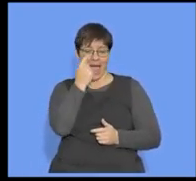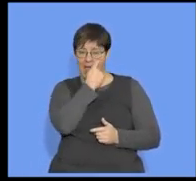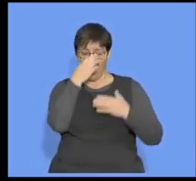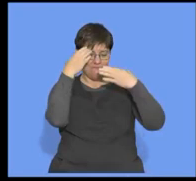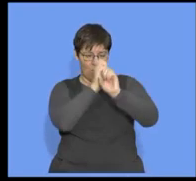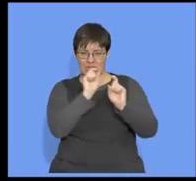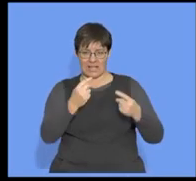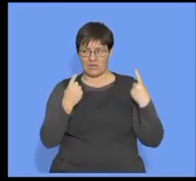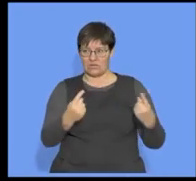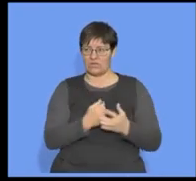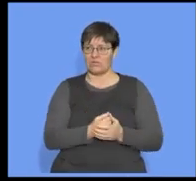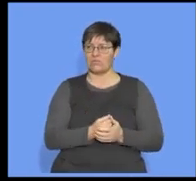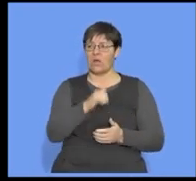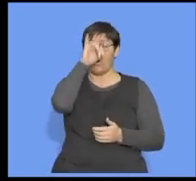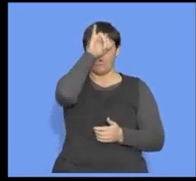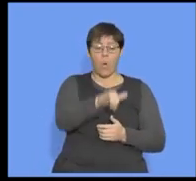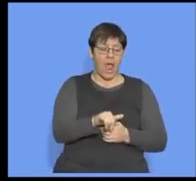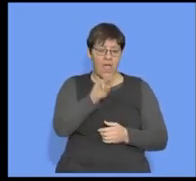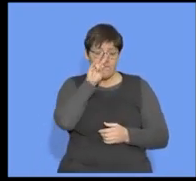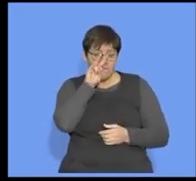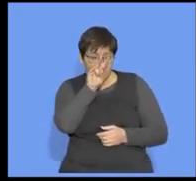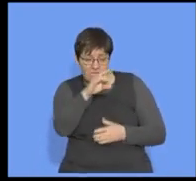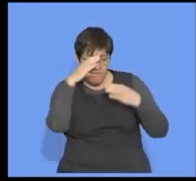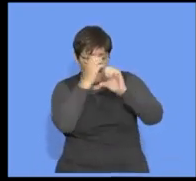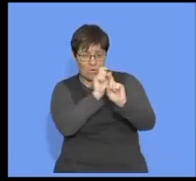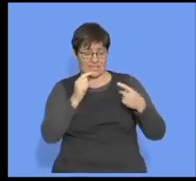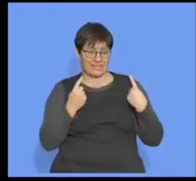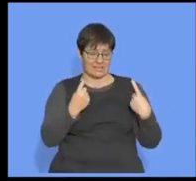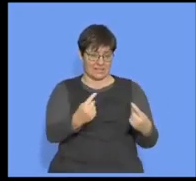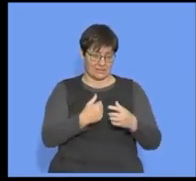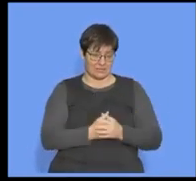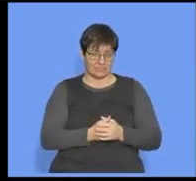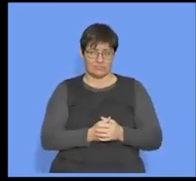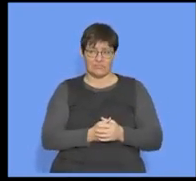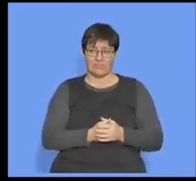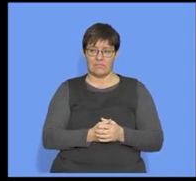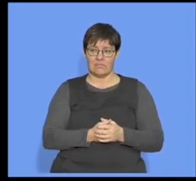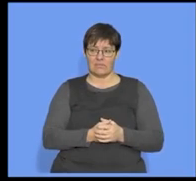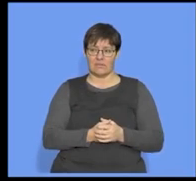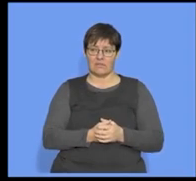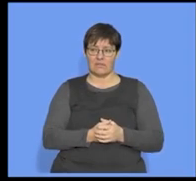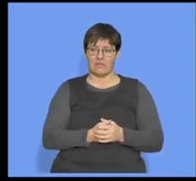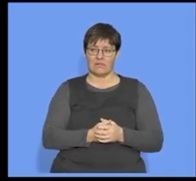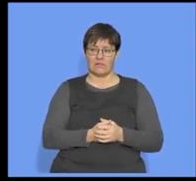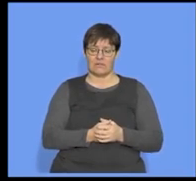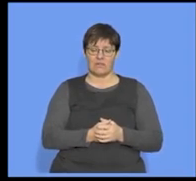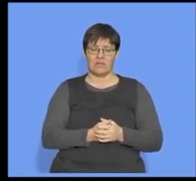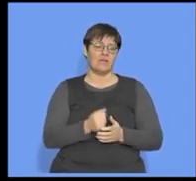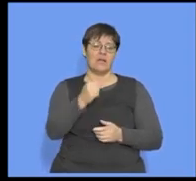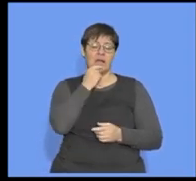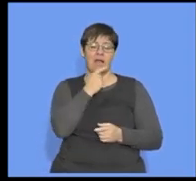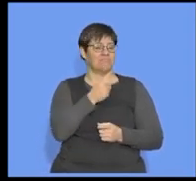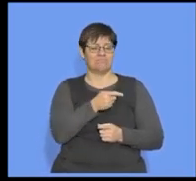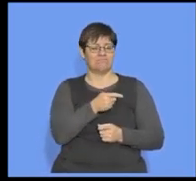Inability of the eye, Y, to focus on the object. So we're looking